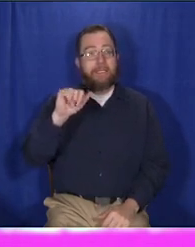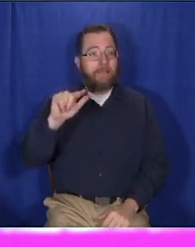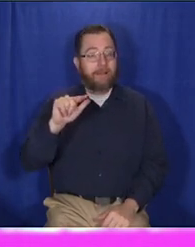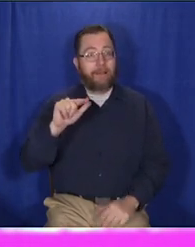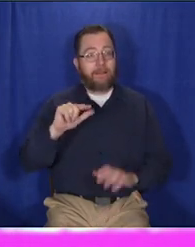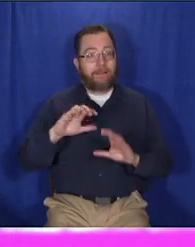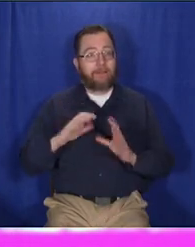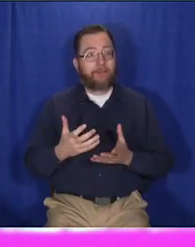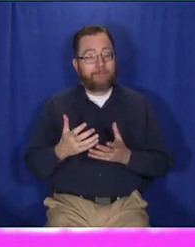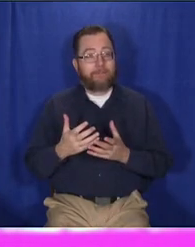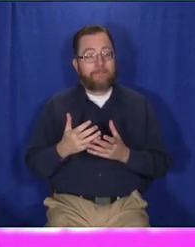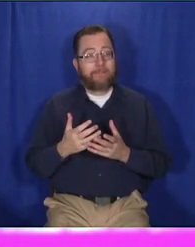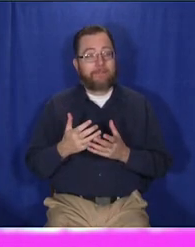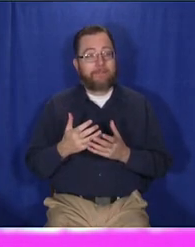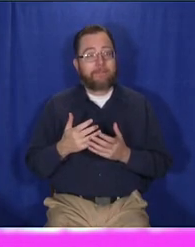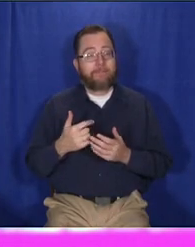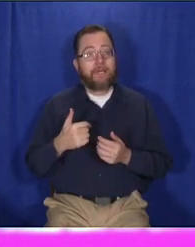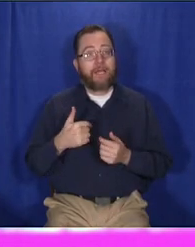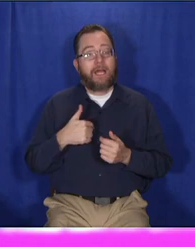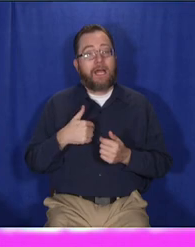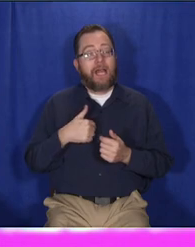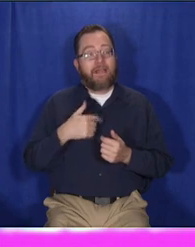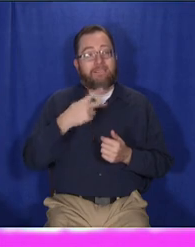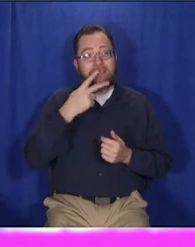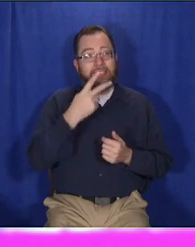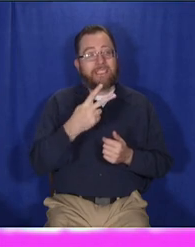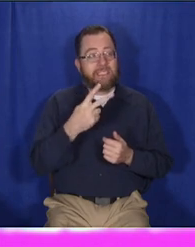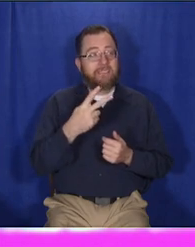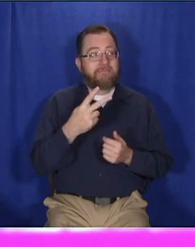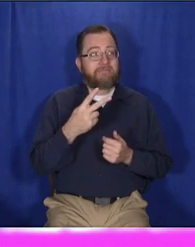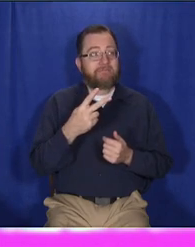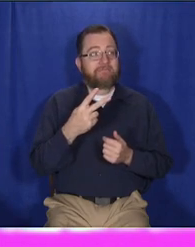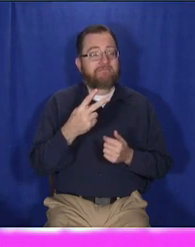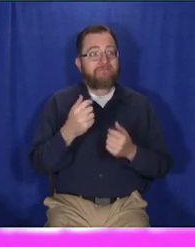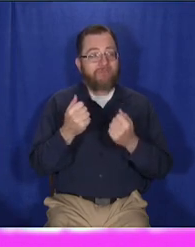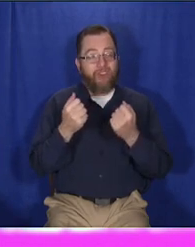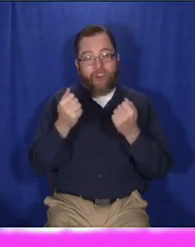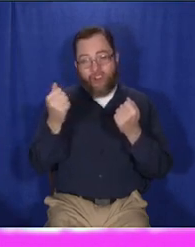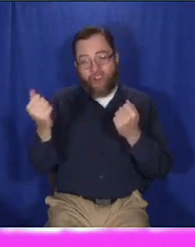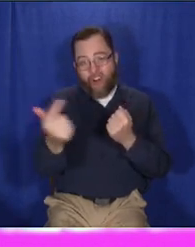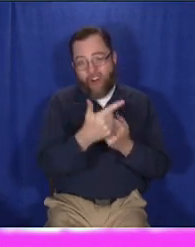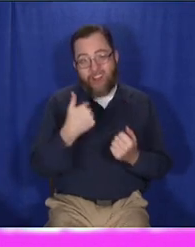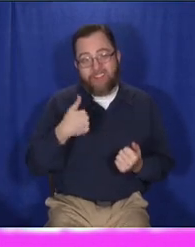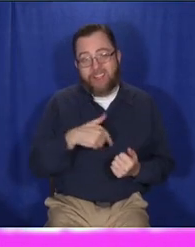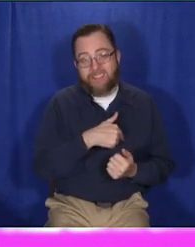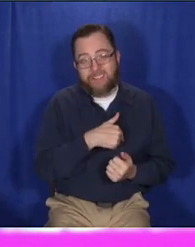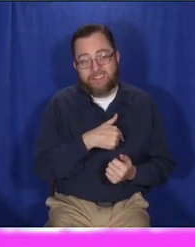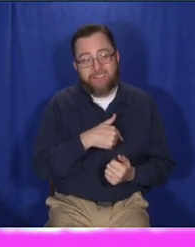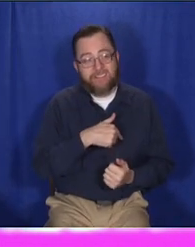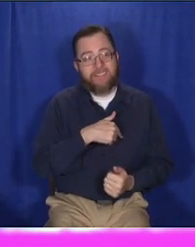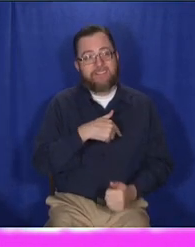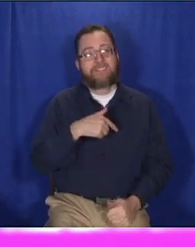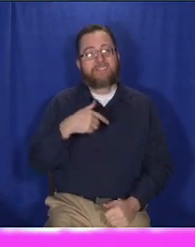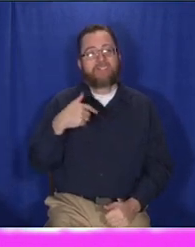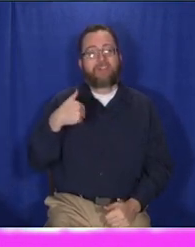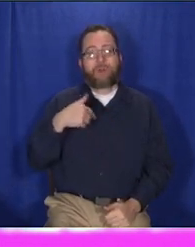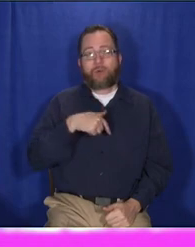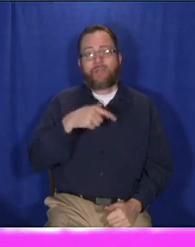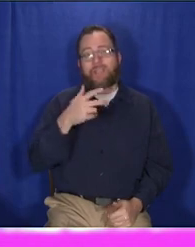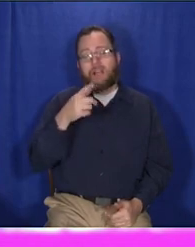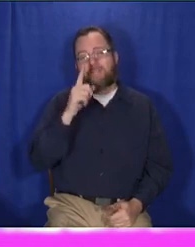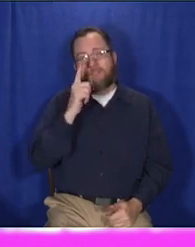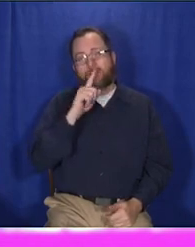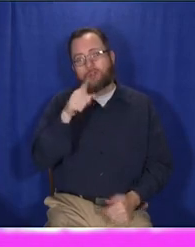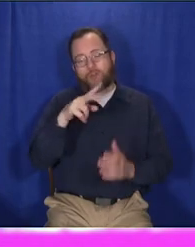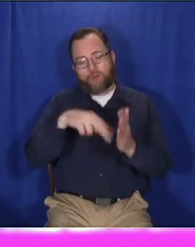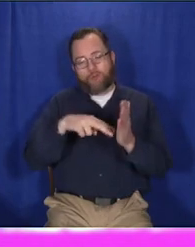we've all seen shady stuff happen in church. All of us. Like we've heard the headlines. We've seen